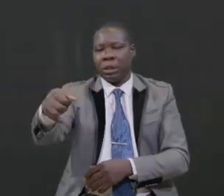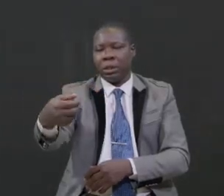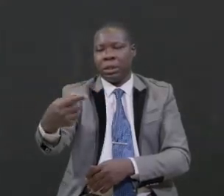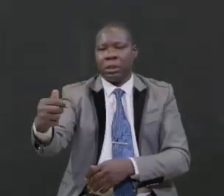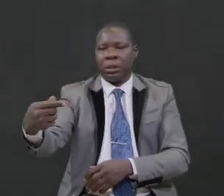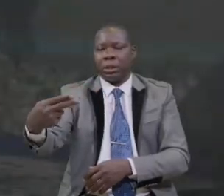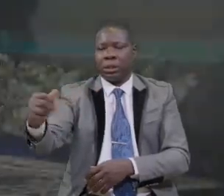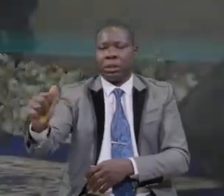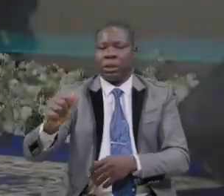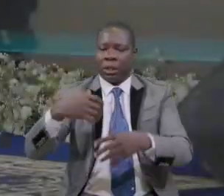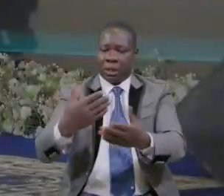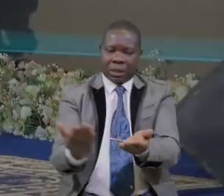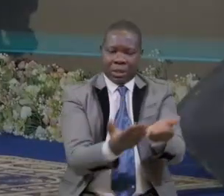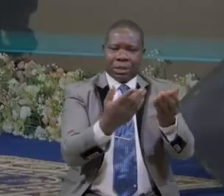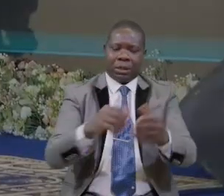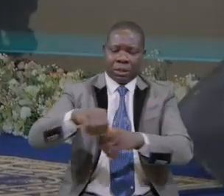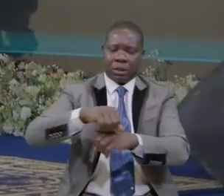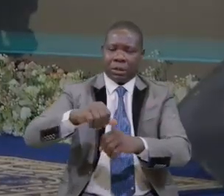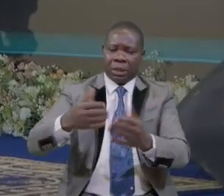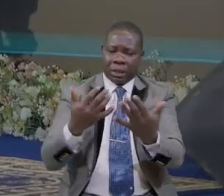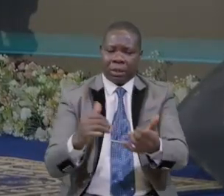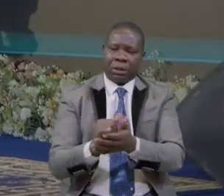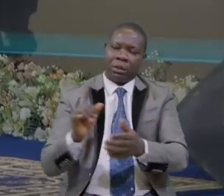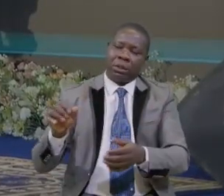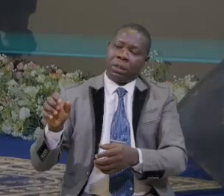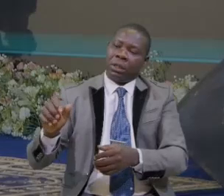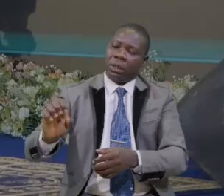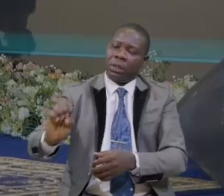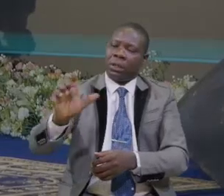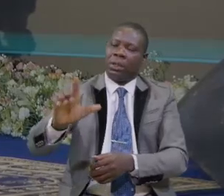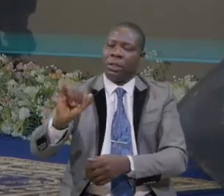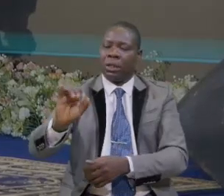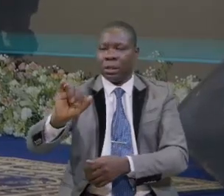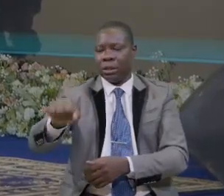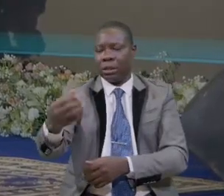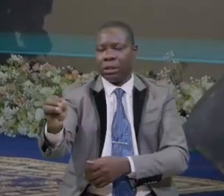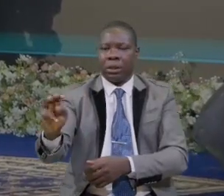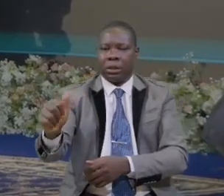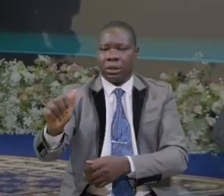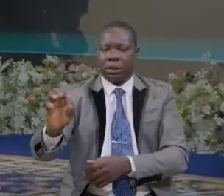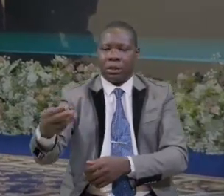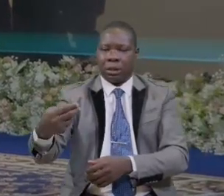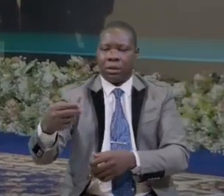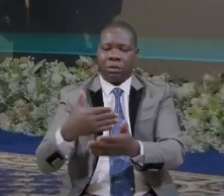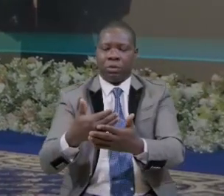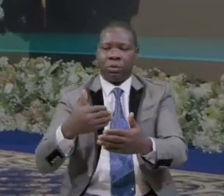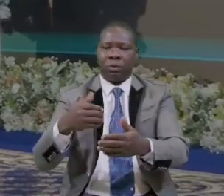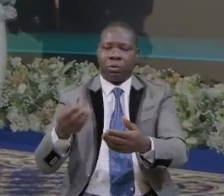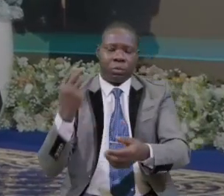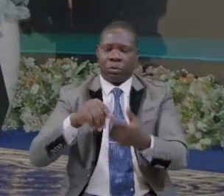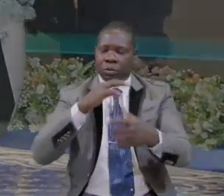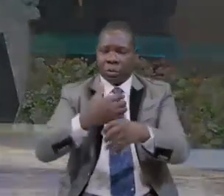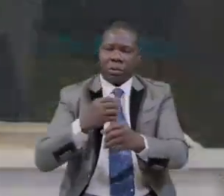about to be taken up, not seeing death, he asked Elisha,